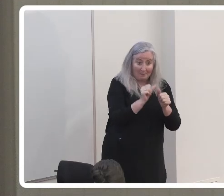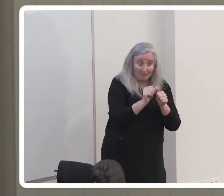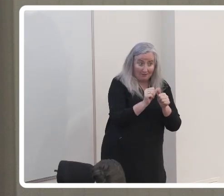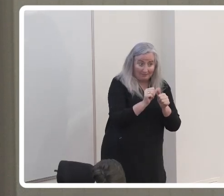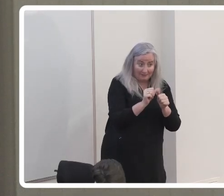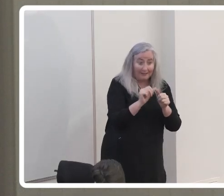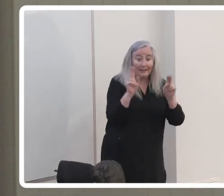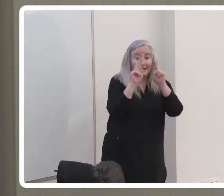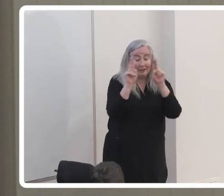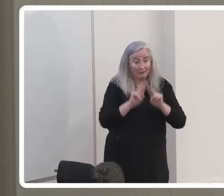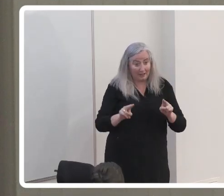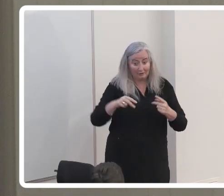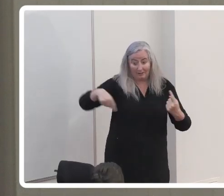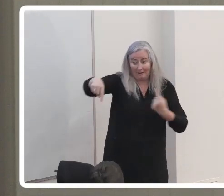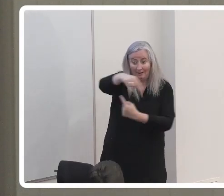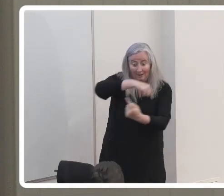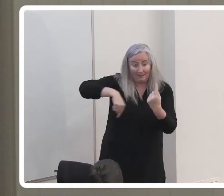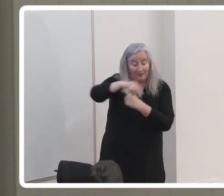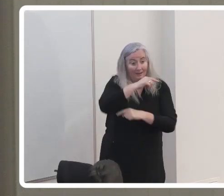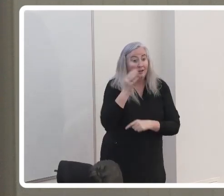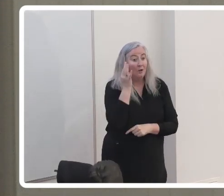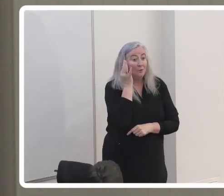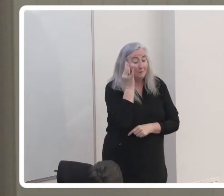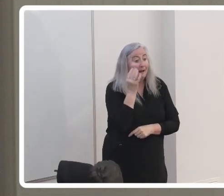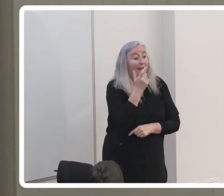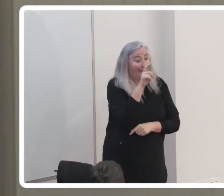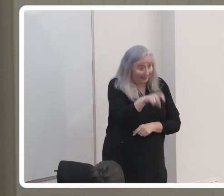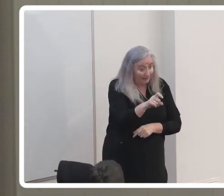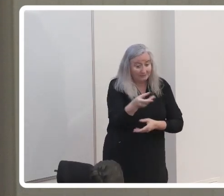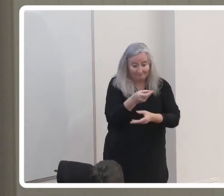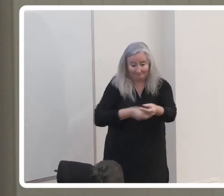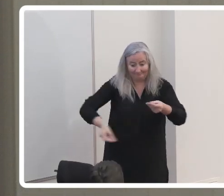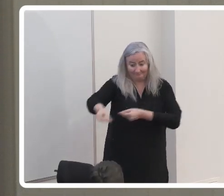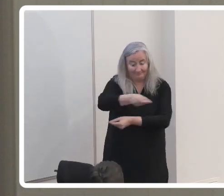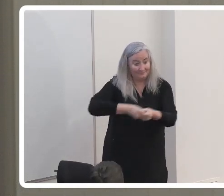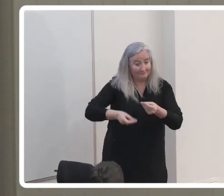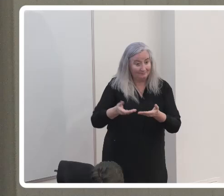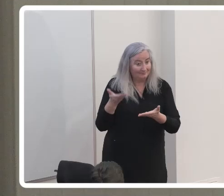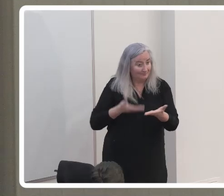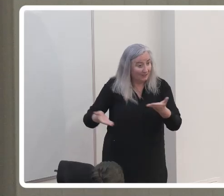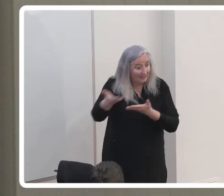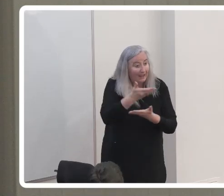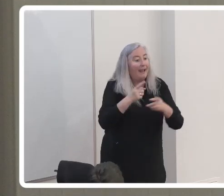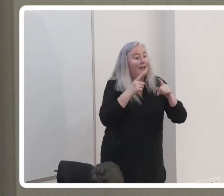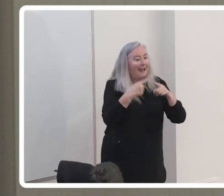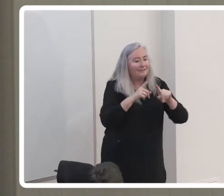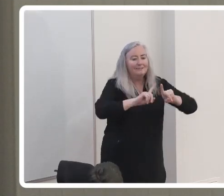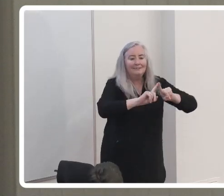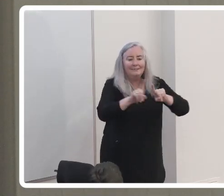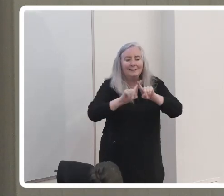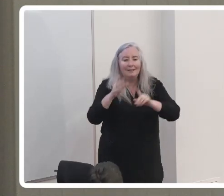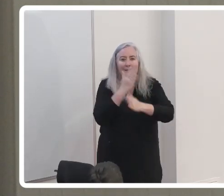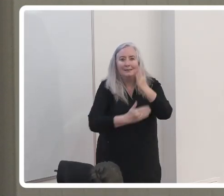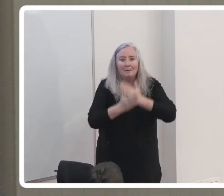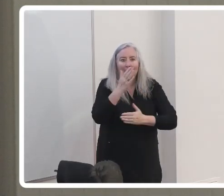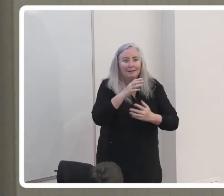have great resources available online, fact sheets, toolkits. They are also mapping various disability organizations worldwide, and